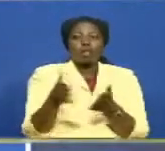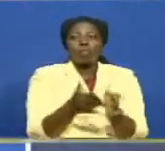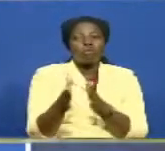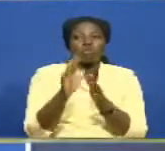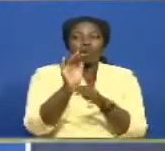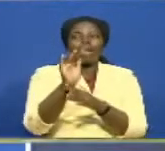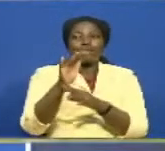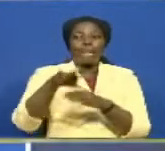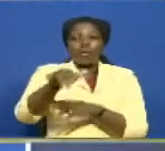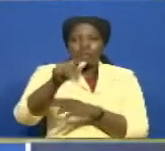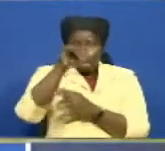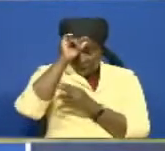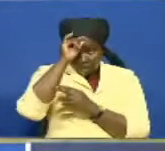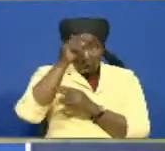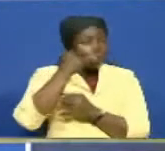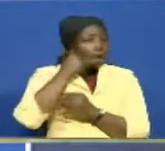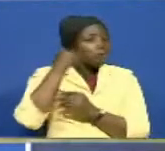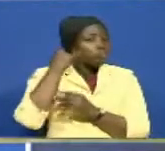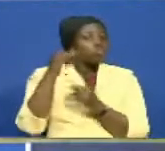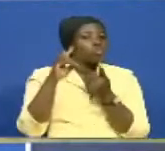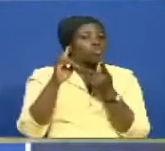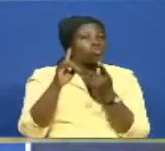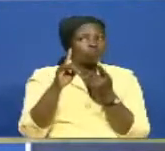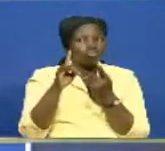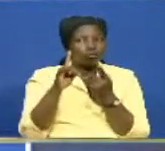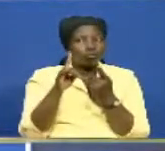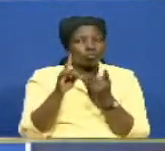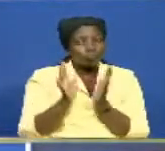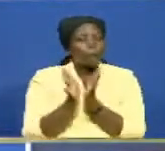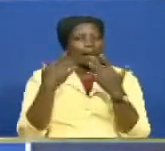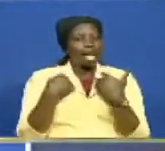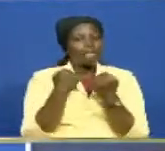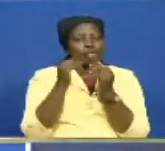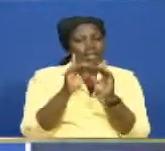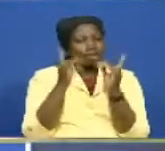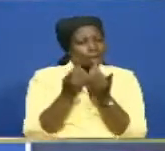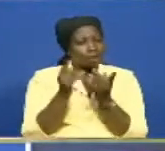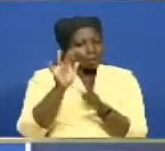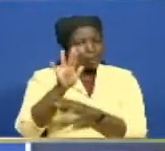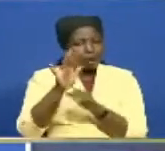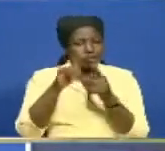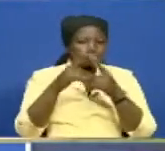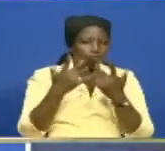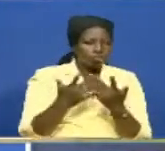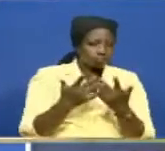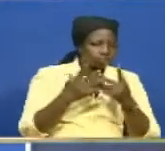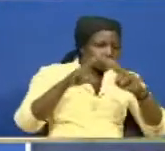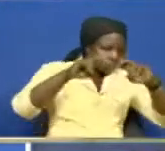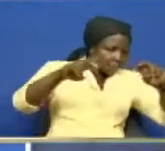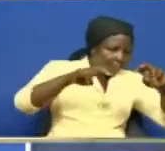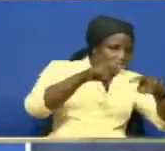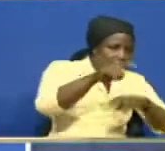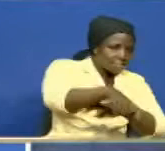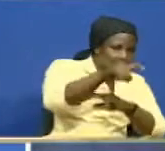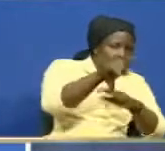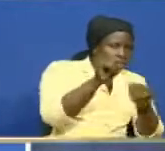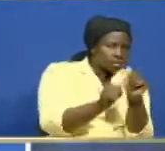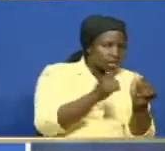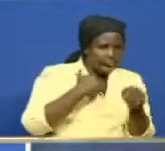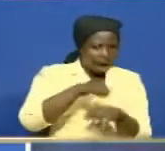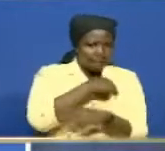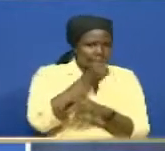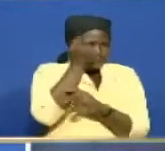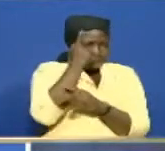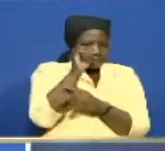of Nakuru to their Public Health Department to also check into the fishing that we understand is